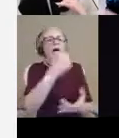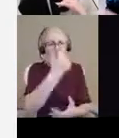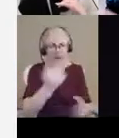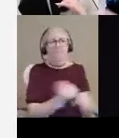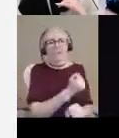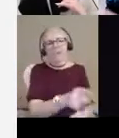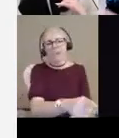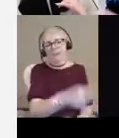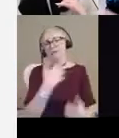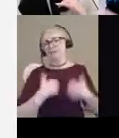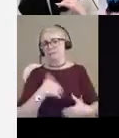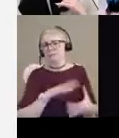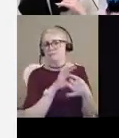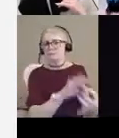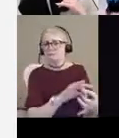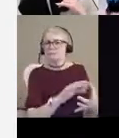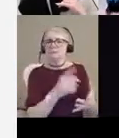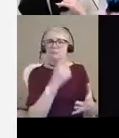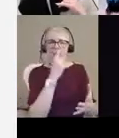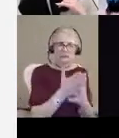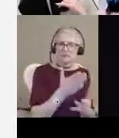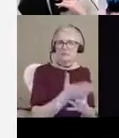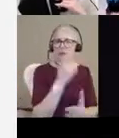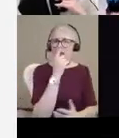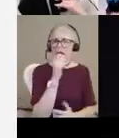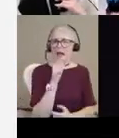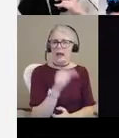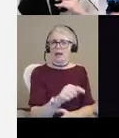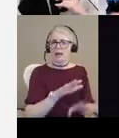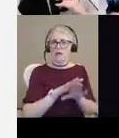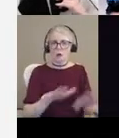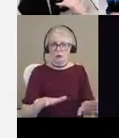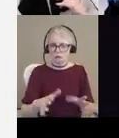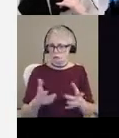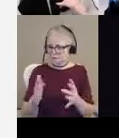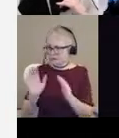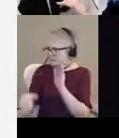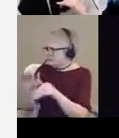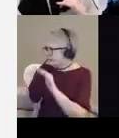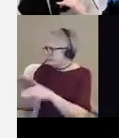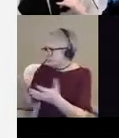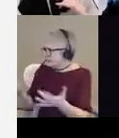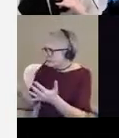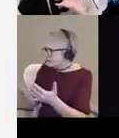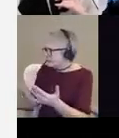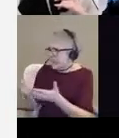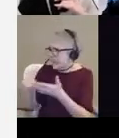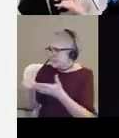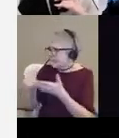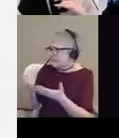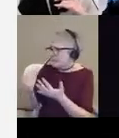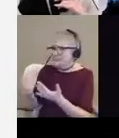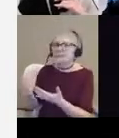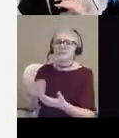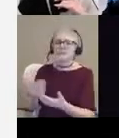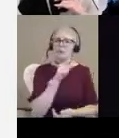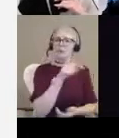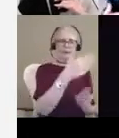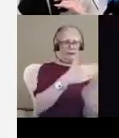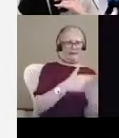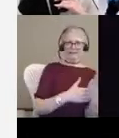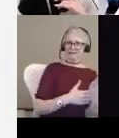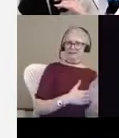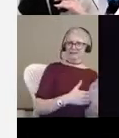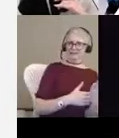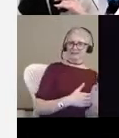what you need to avoid and what you can use, rather than having to dig into forums or always find out. So an up-to-date list